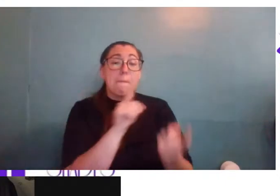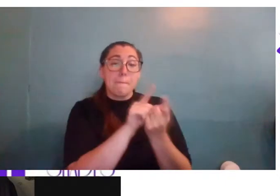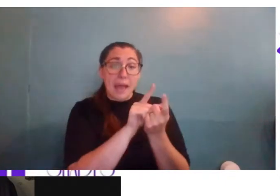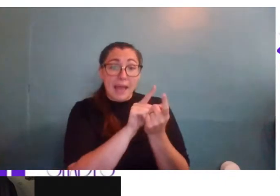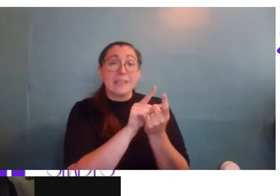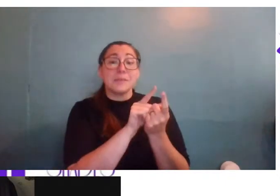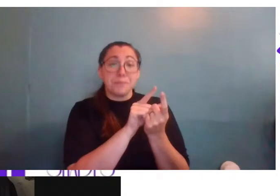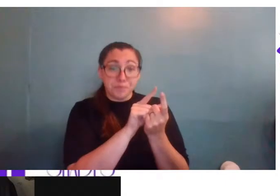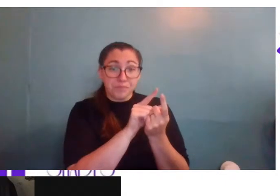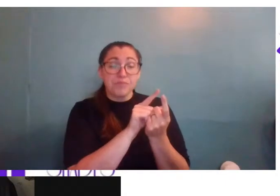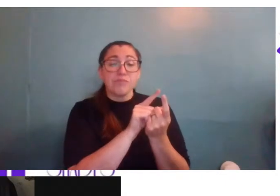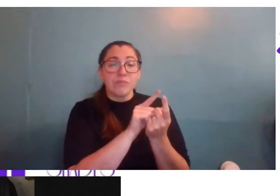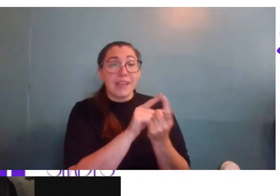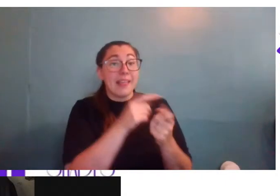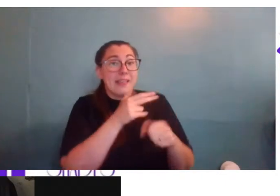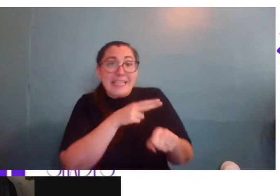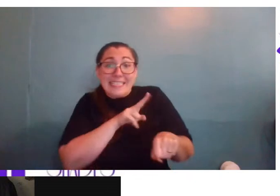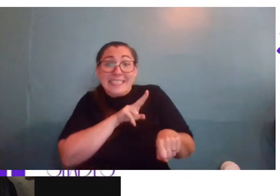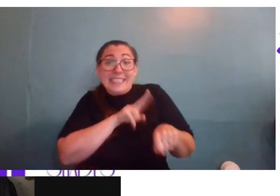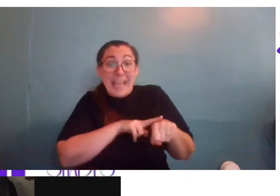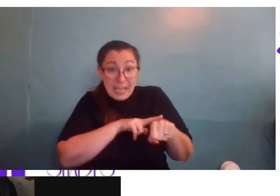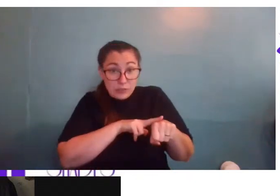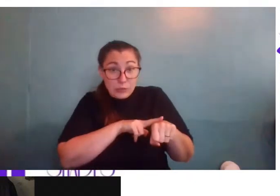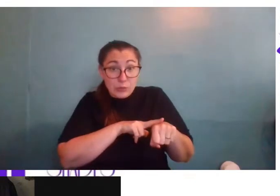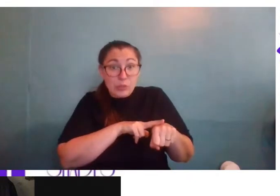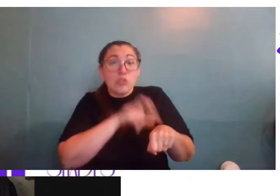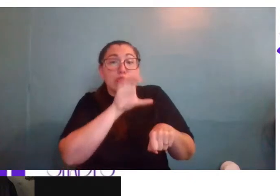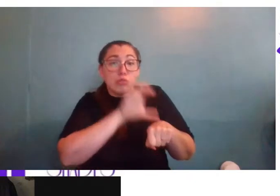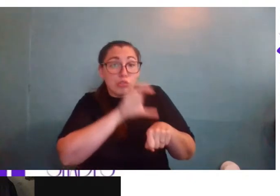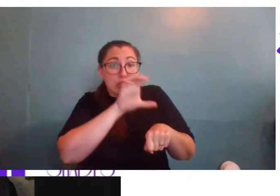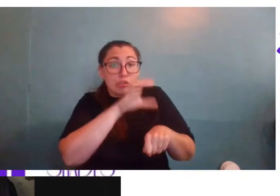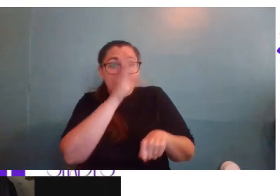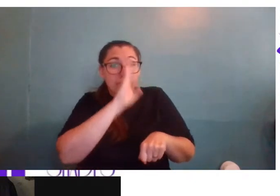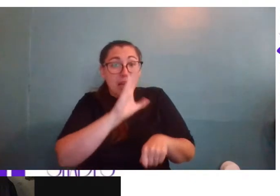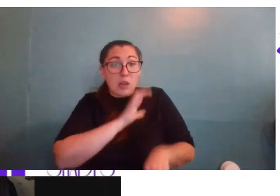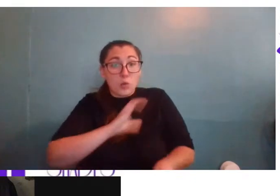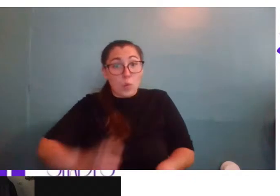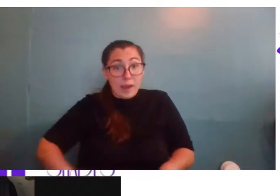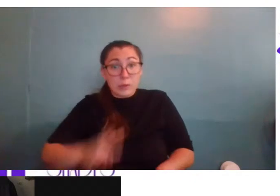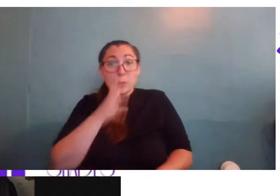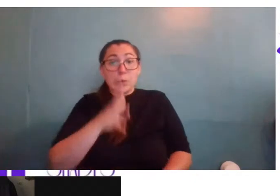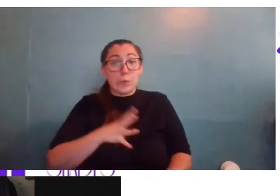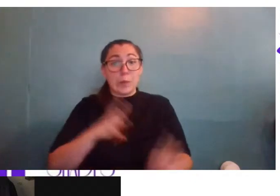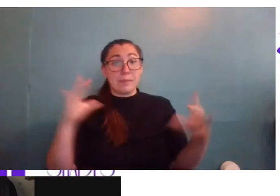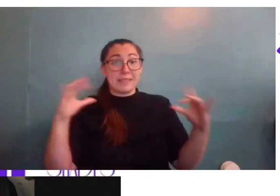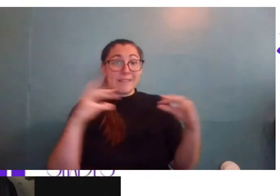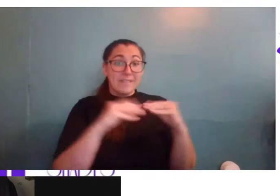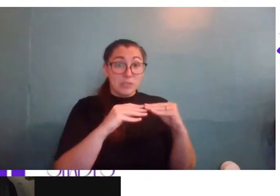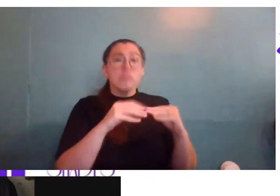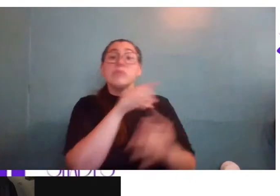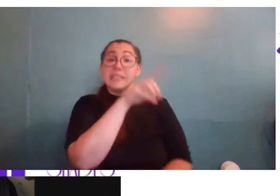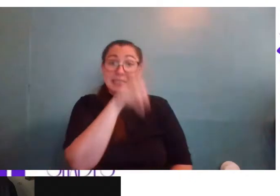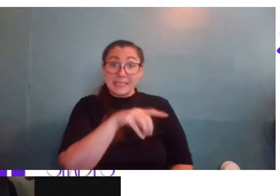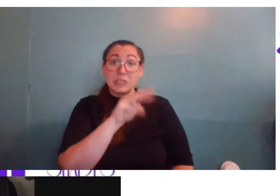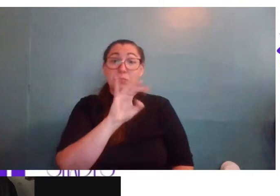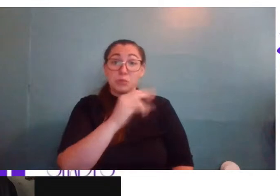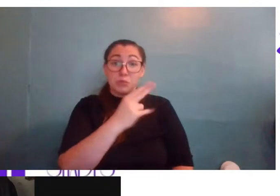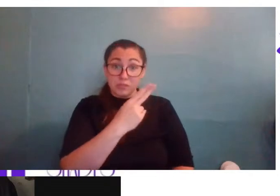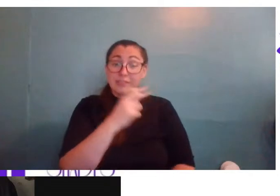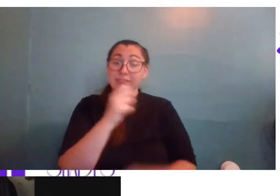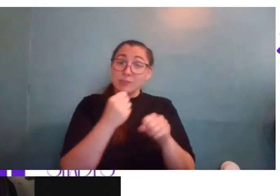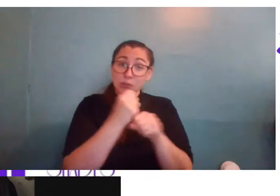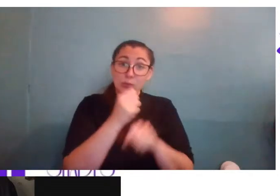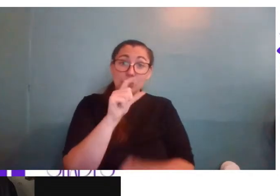at the National Church of God in Christ Women's Convention and in Detroit, Michigan,